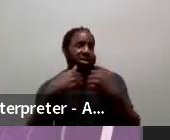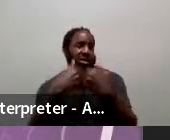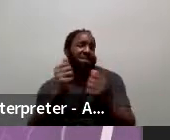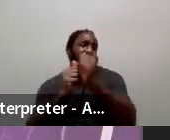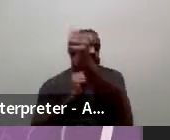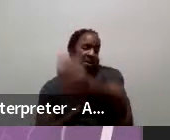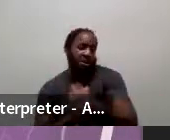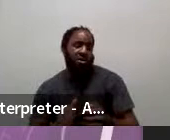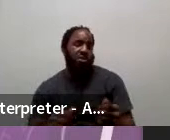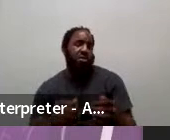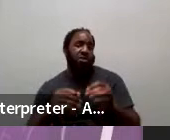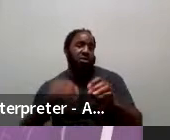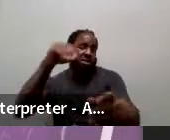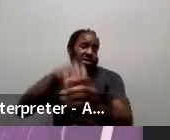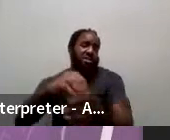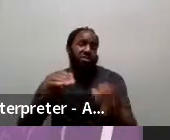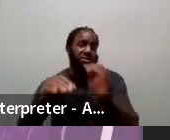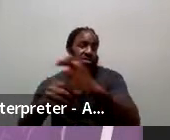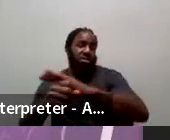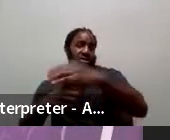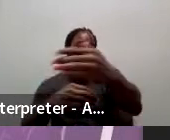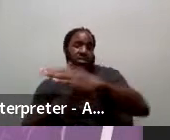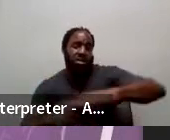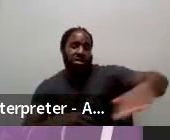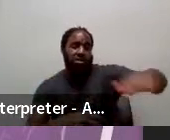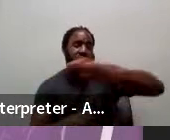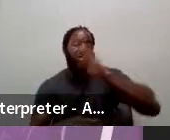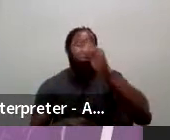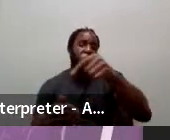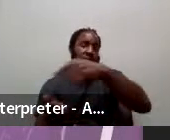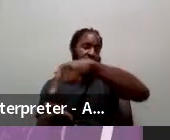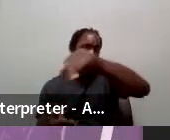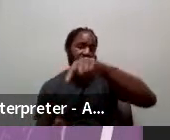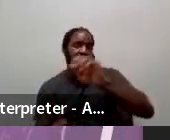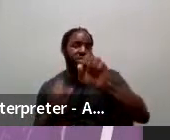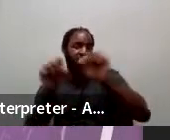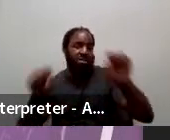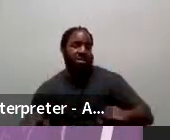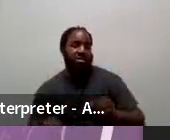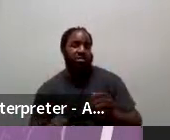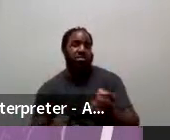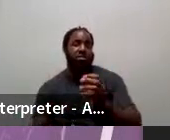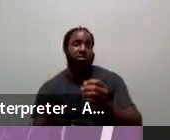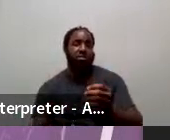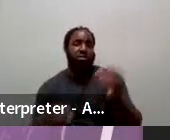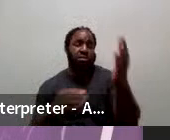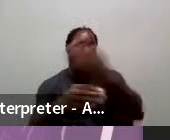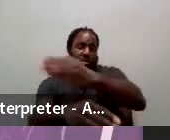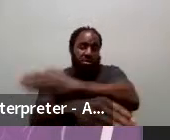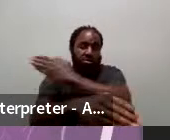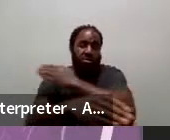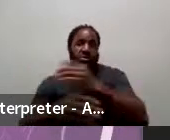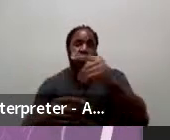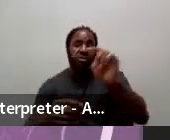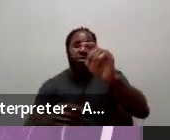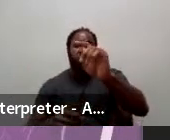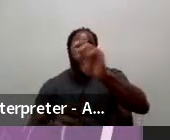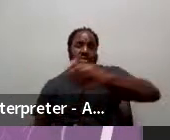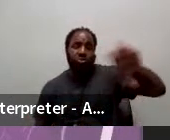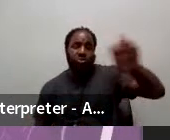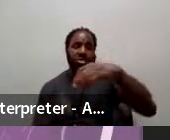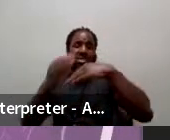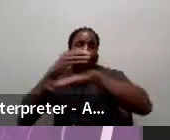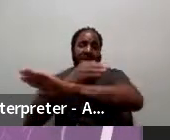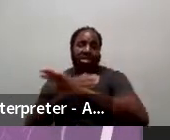far into the neighborhood will these stations improve the transit access for?